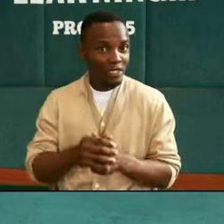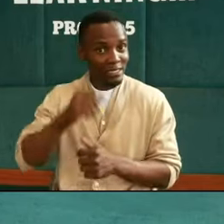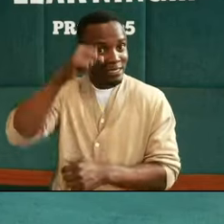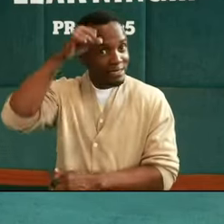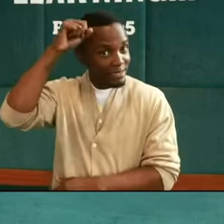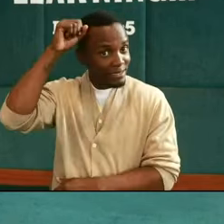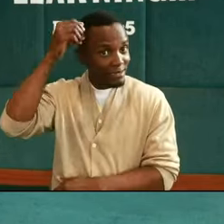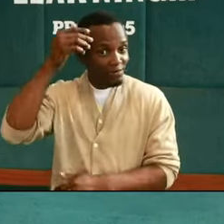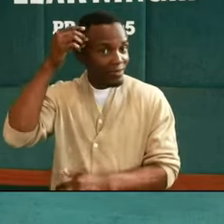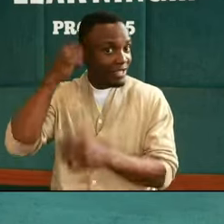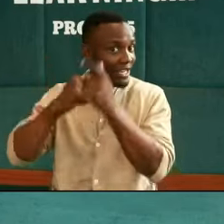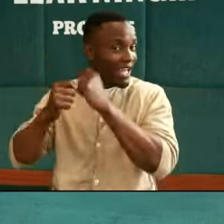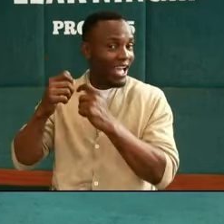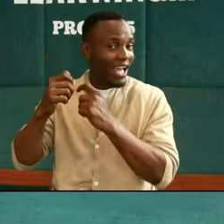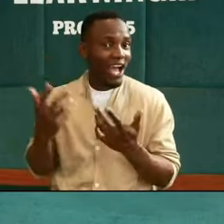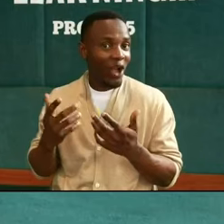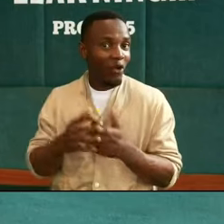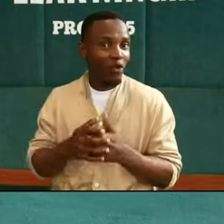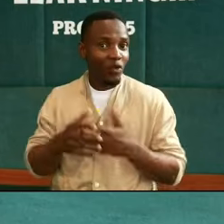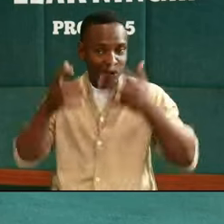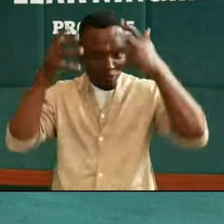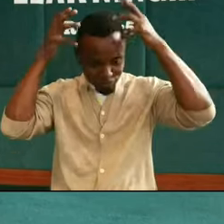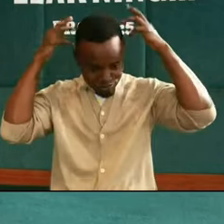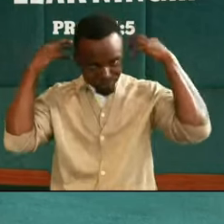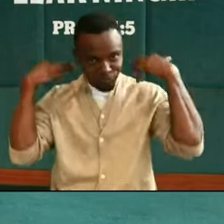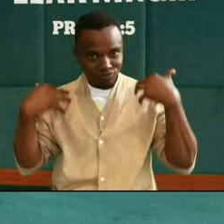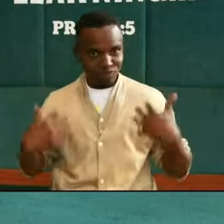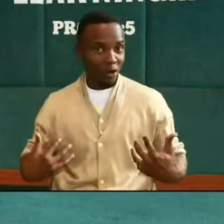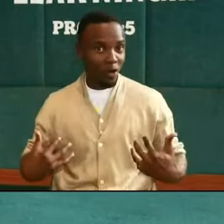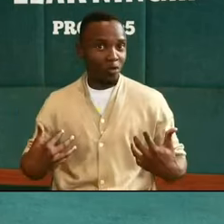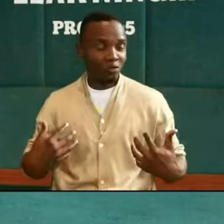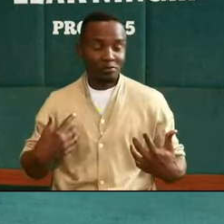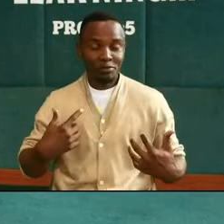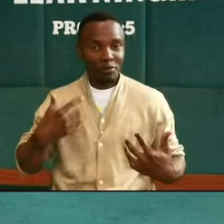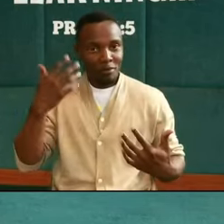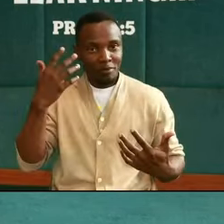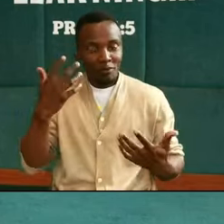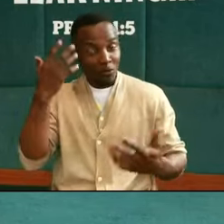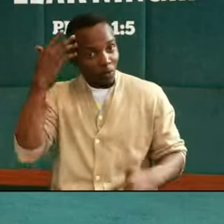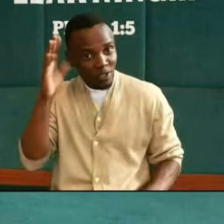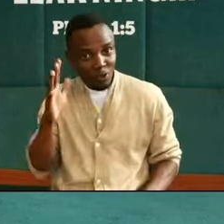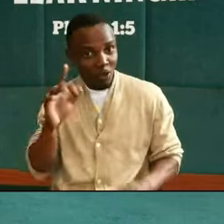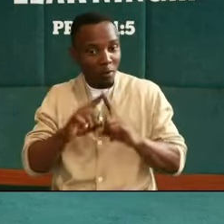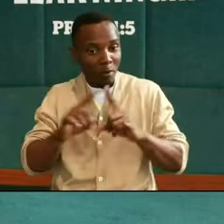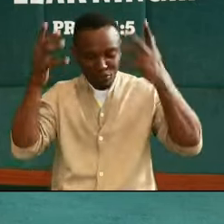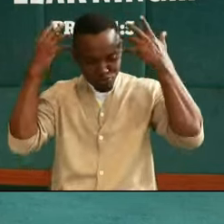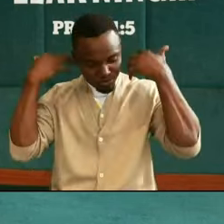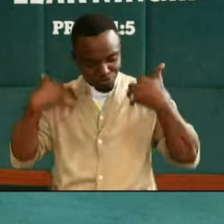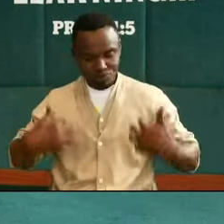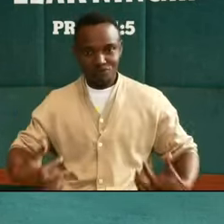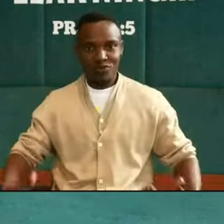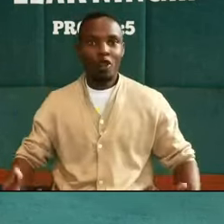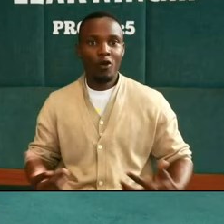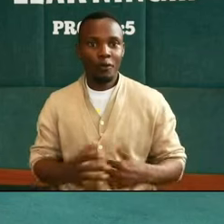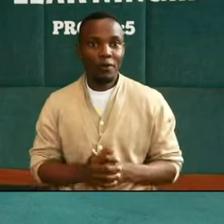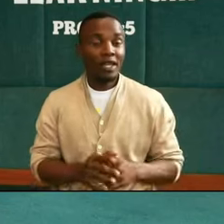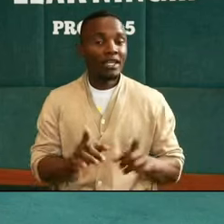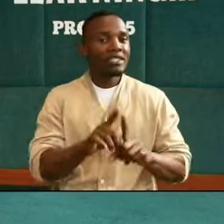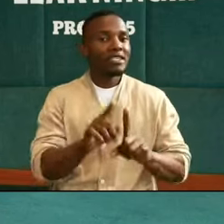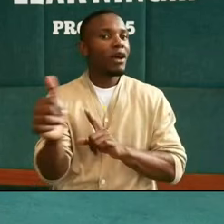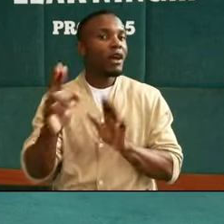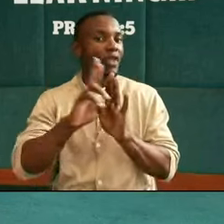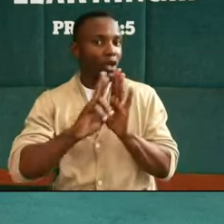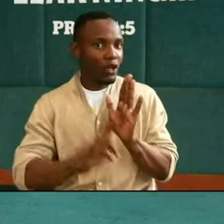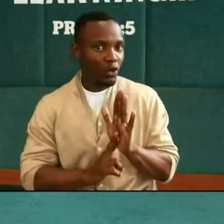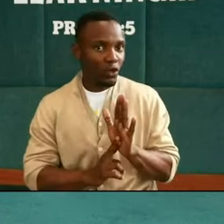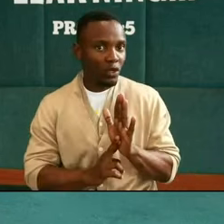Was it long? We believe it was long. We don't know. Maybe it was shaggy. But it was long hair. He had long hair. The other vows he was to do, he was